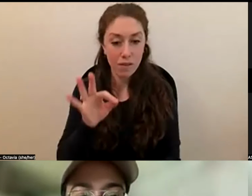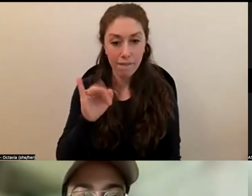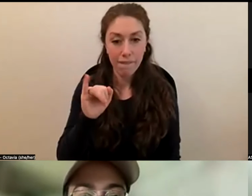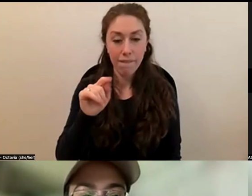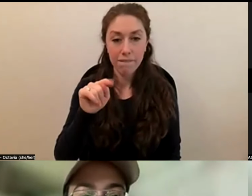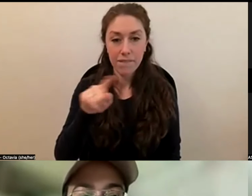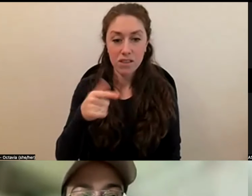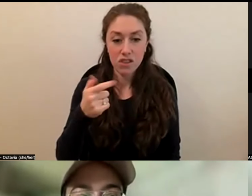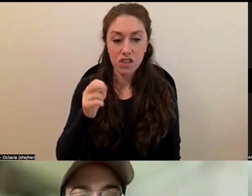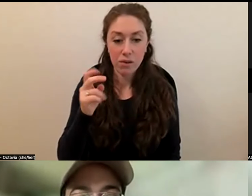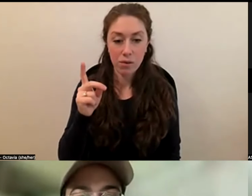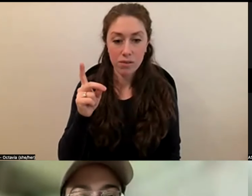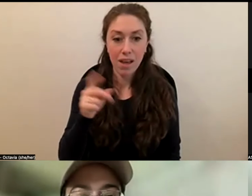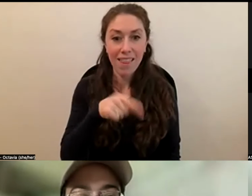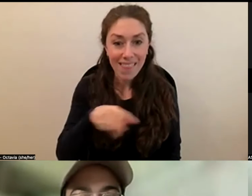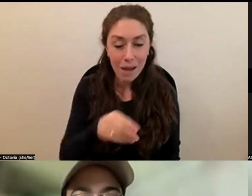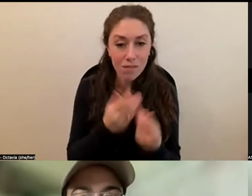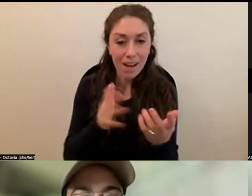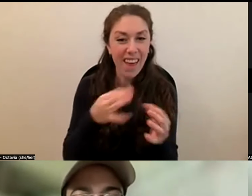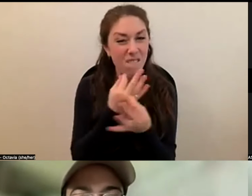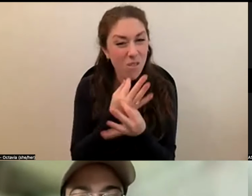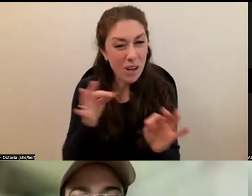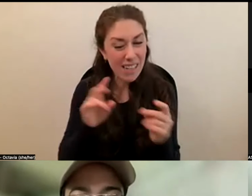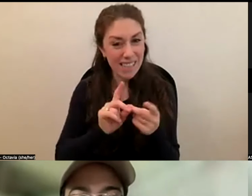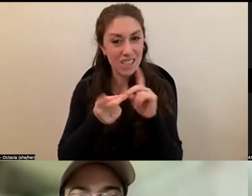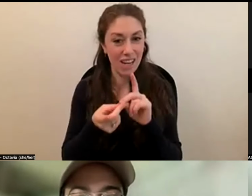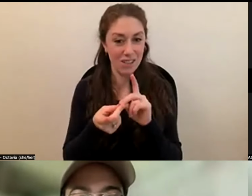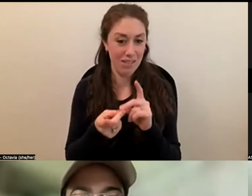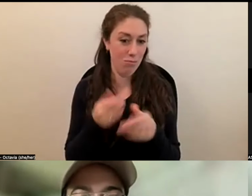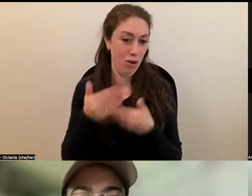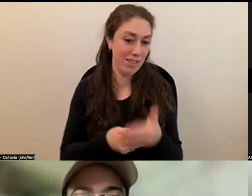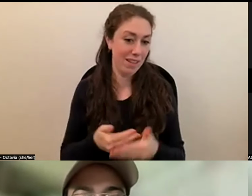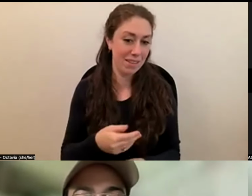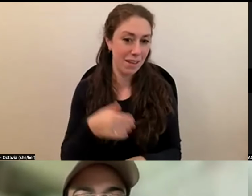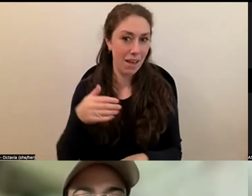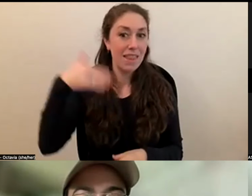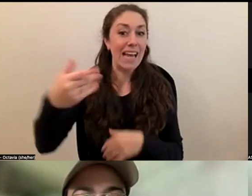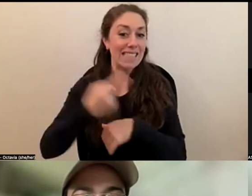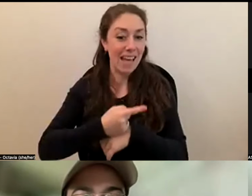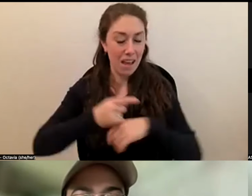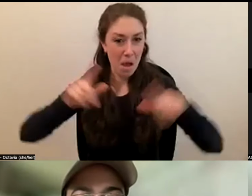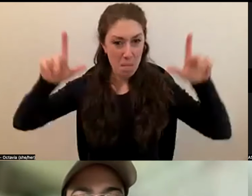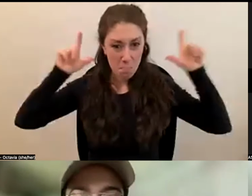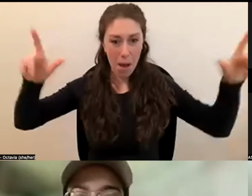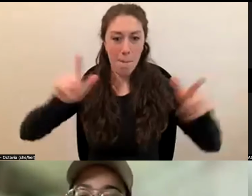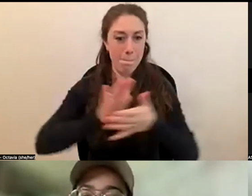digitization service. And then the next day, on the big screen in a movie theater that has been around for almost 100 years,